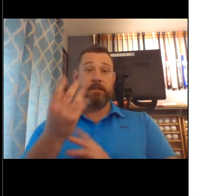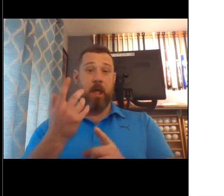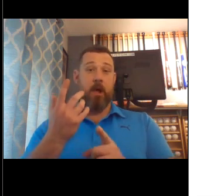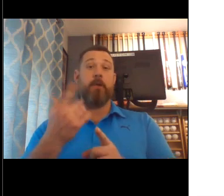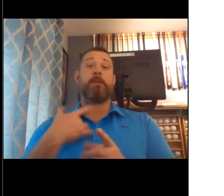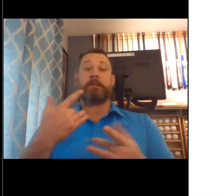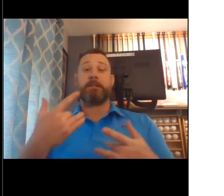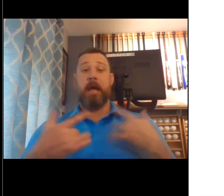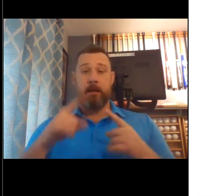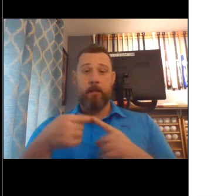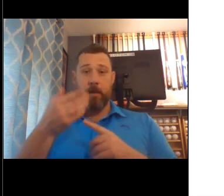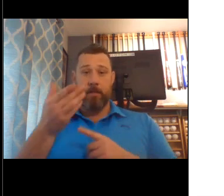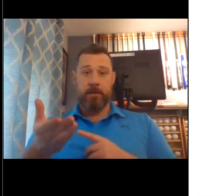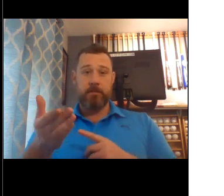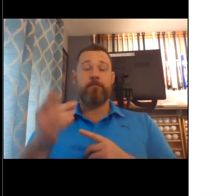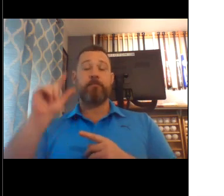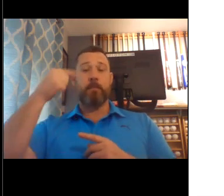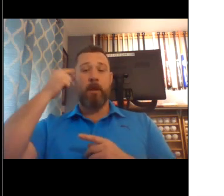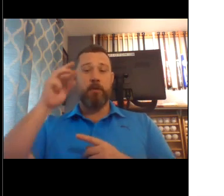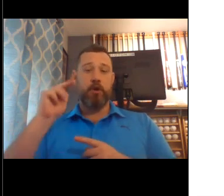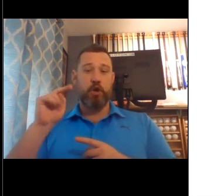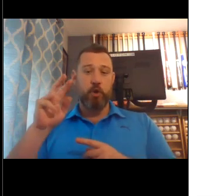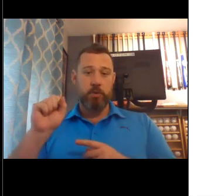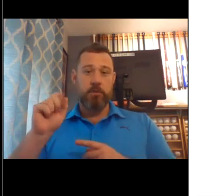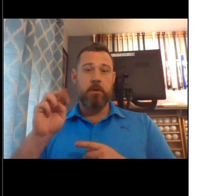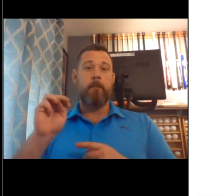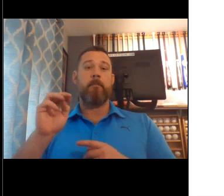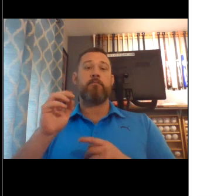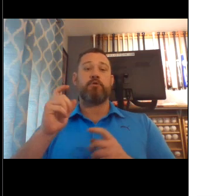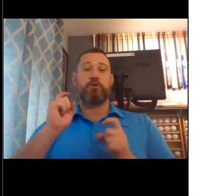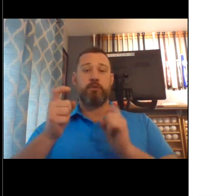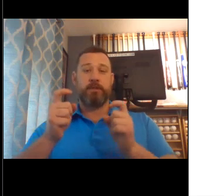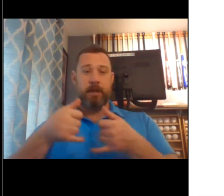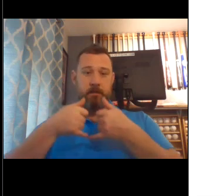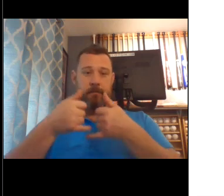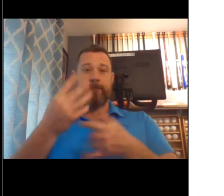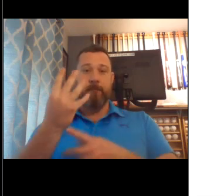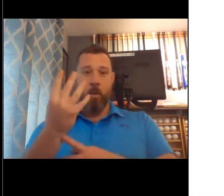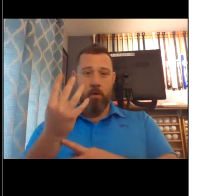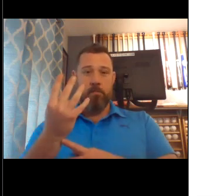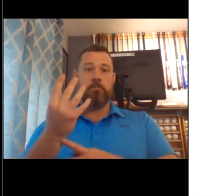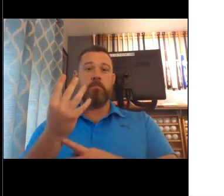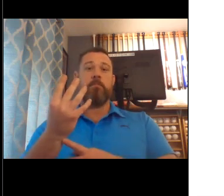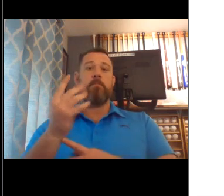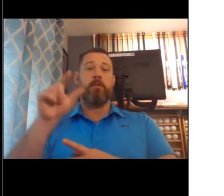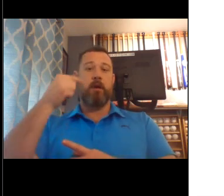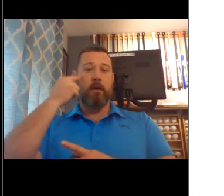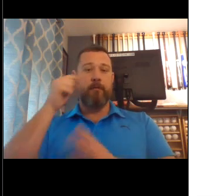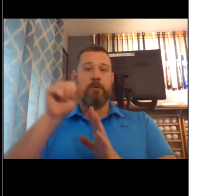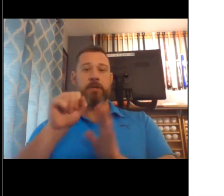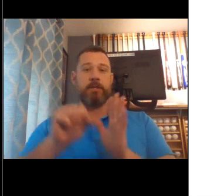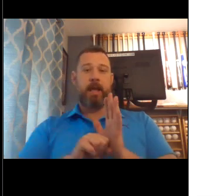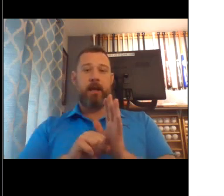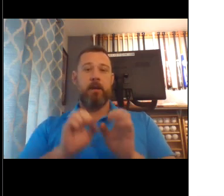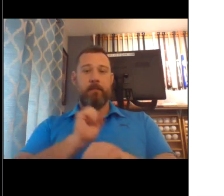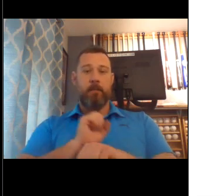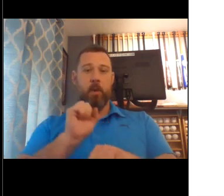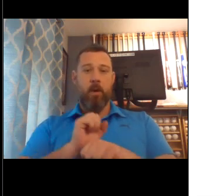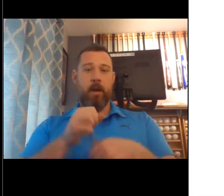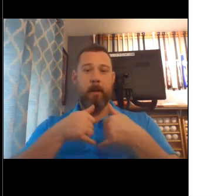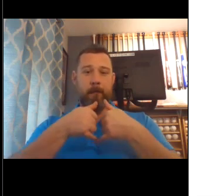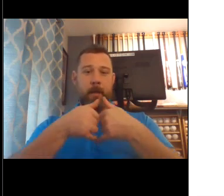Our Governor Newsom just presented 4 Caltrans employees with the Governor's State Employee Medal of